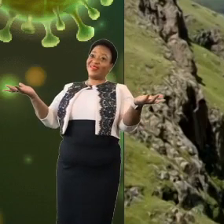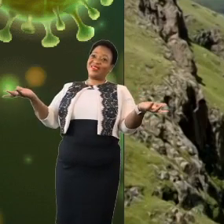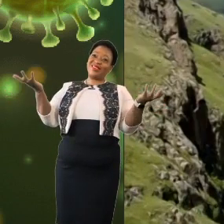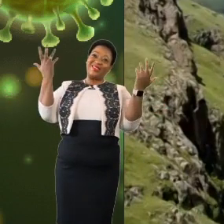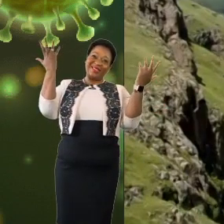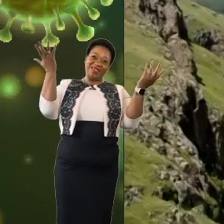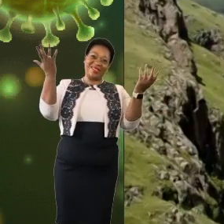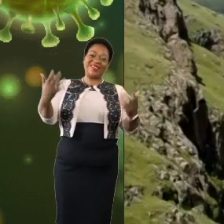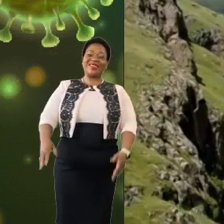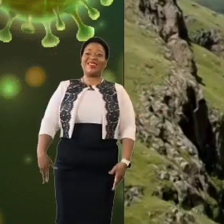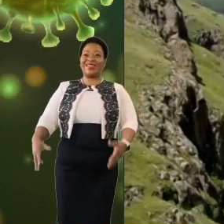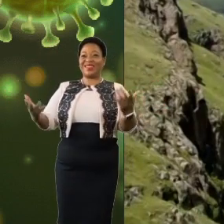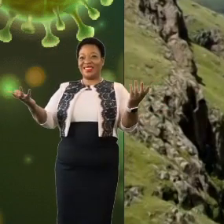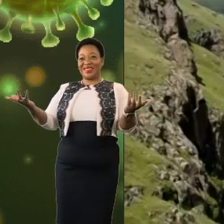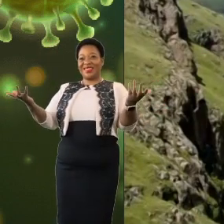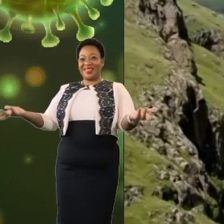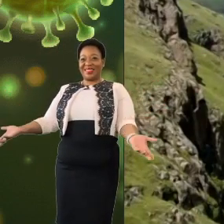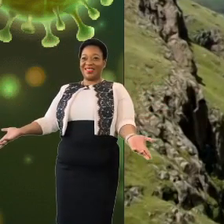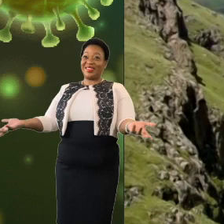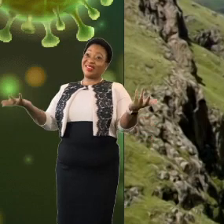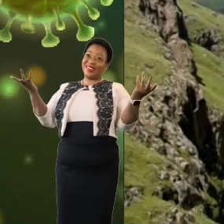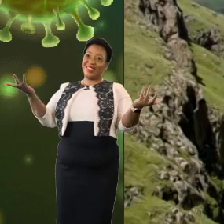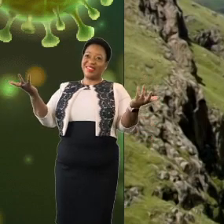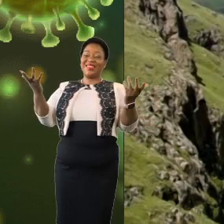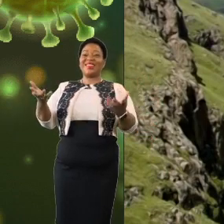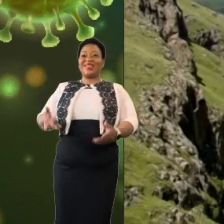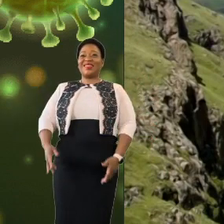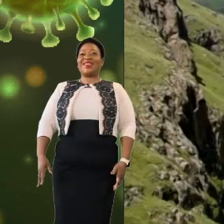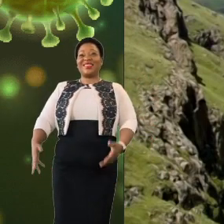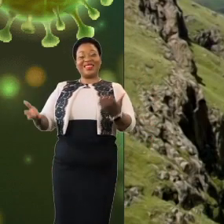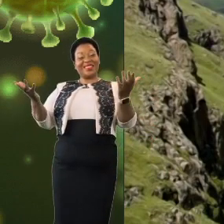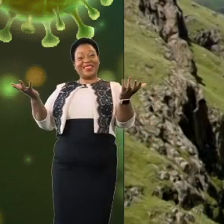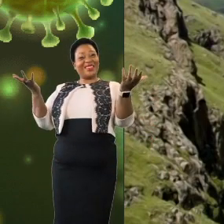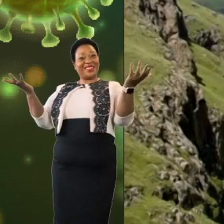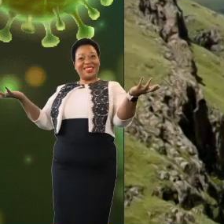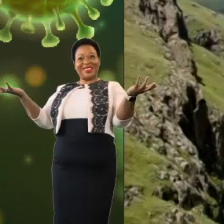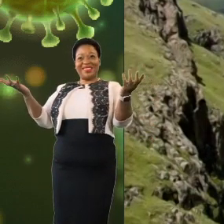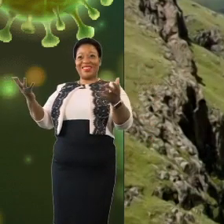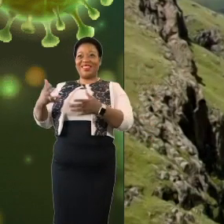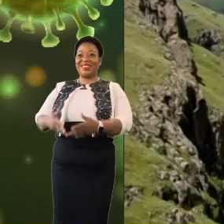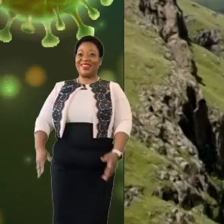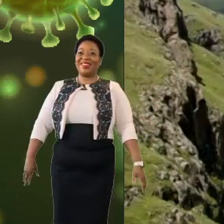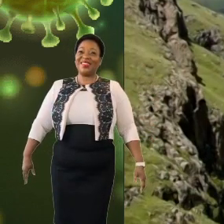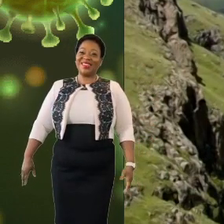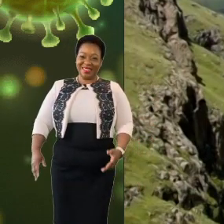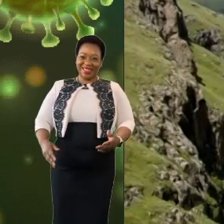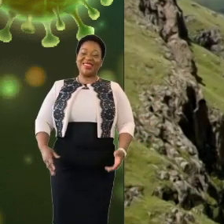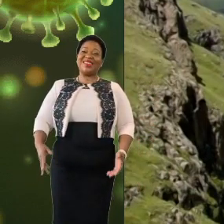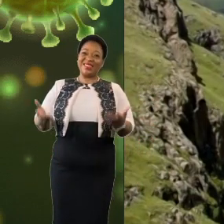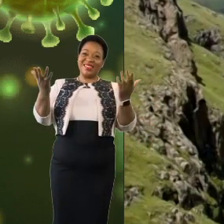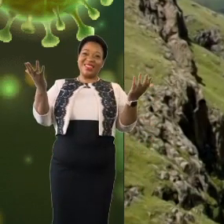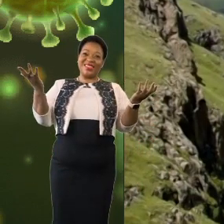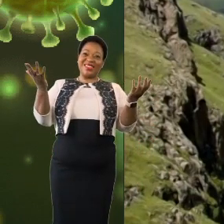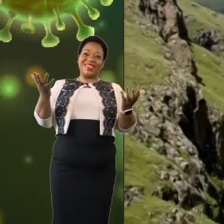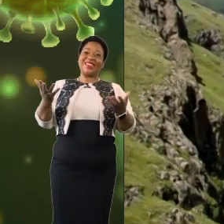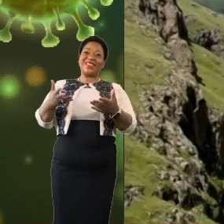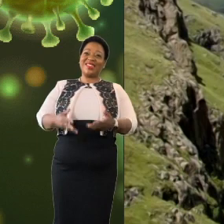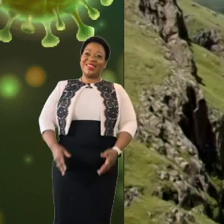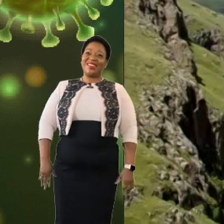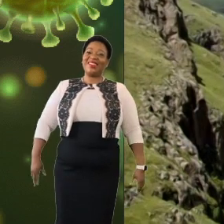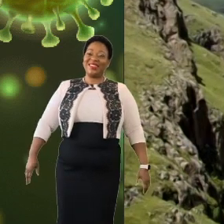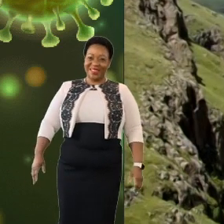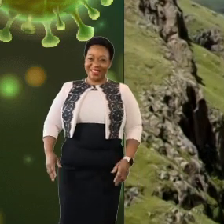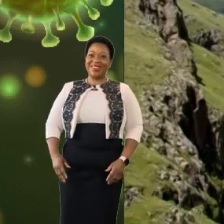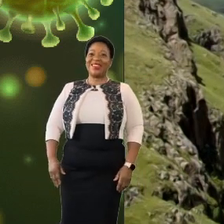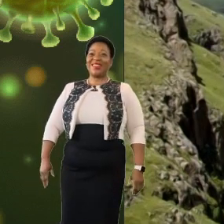to have to be some adjustments to the document that I will be presenting in a moment on that, because I think you're highlighting